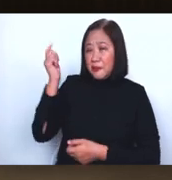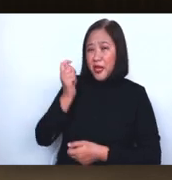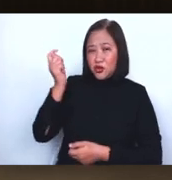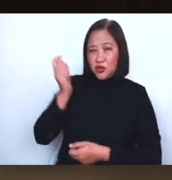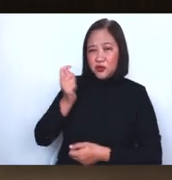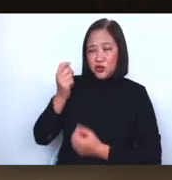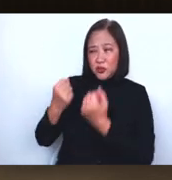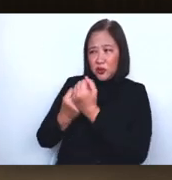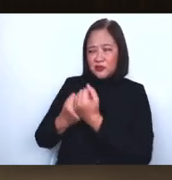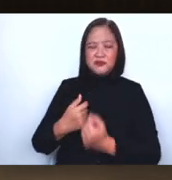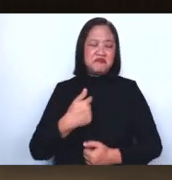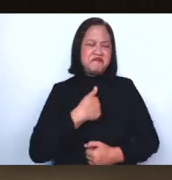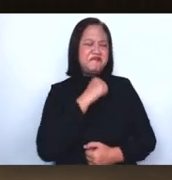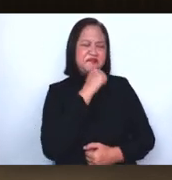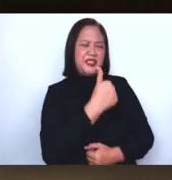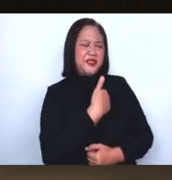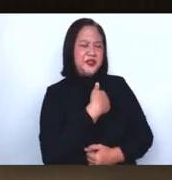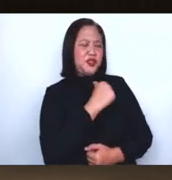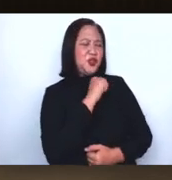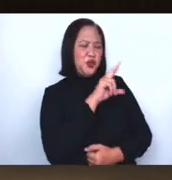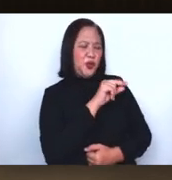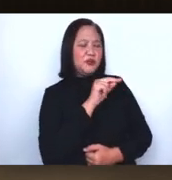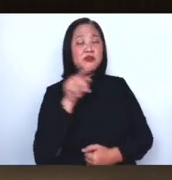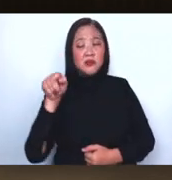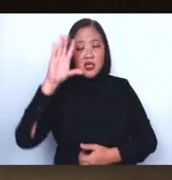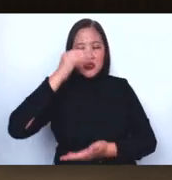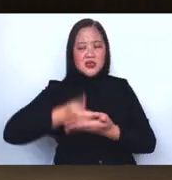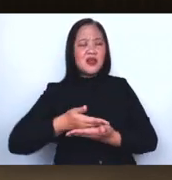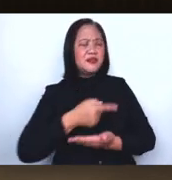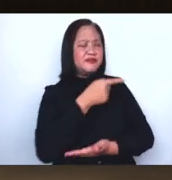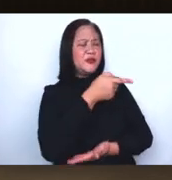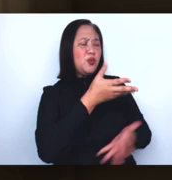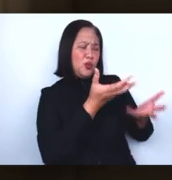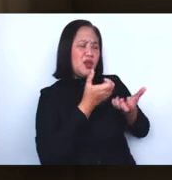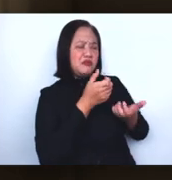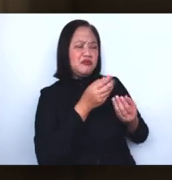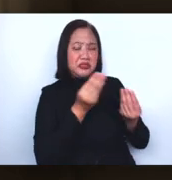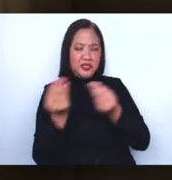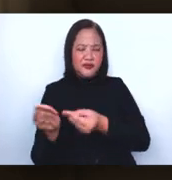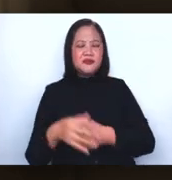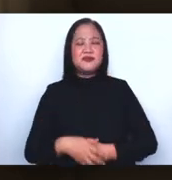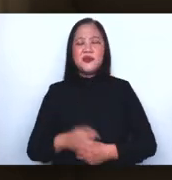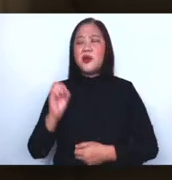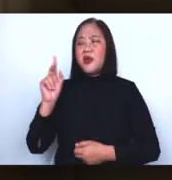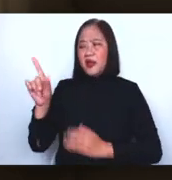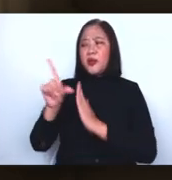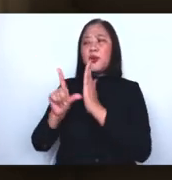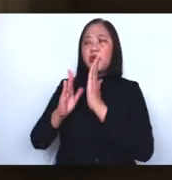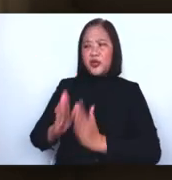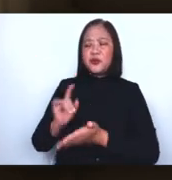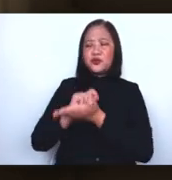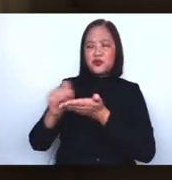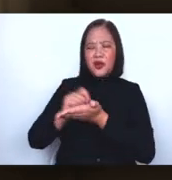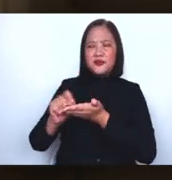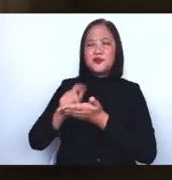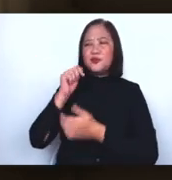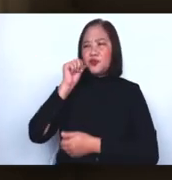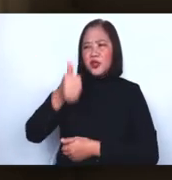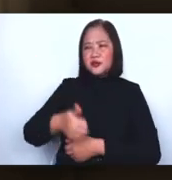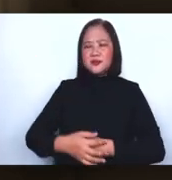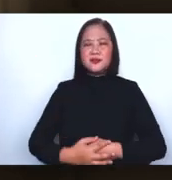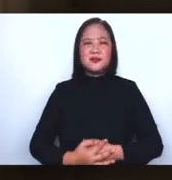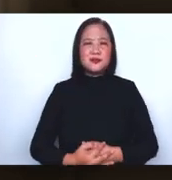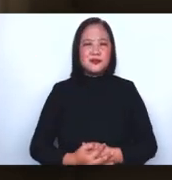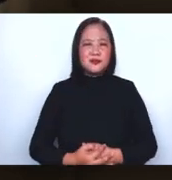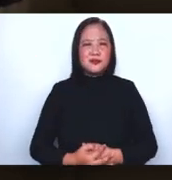pension? For me, no. For Ernestine, if you wish. I'll have the lawyer draft it tomorrow.